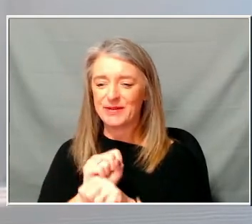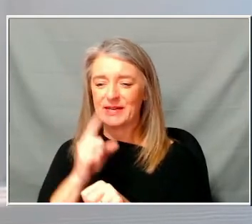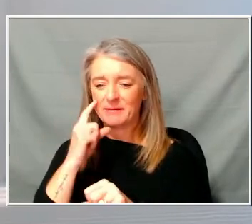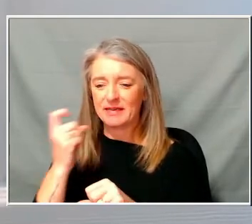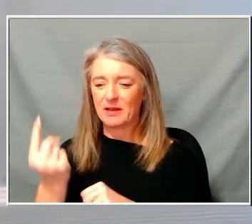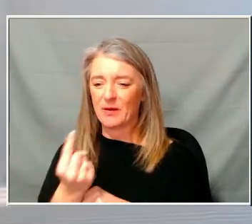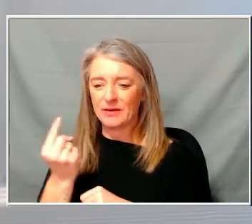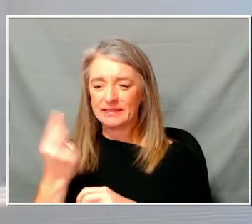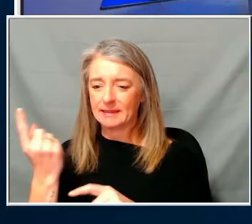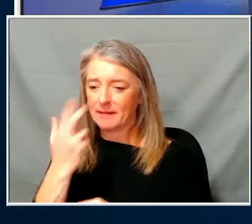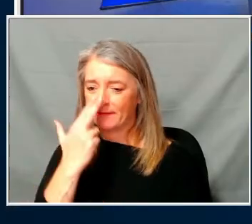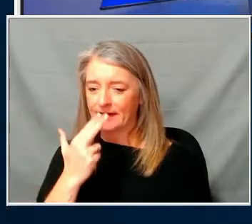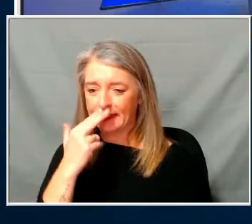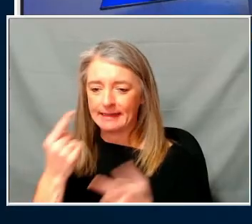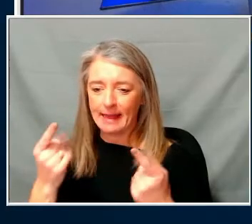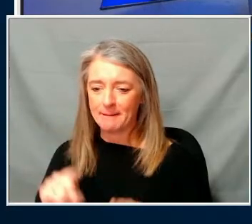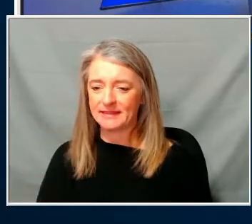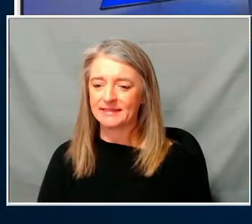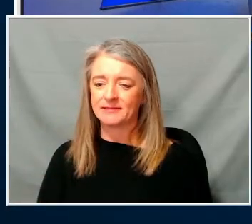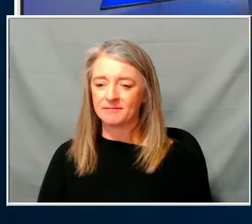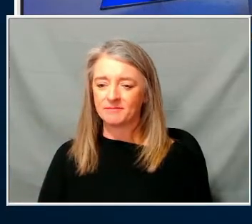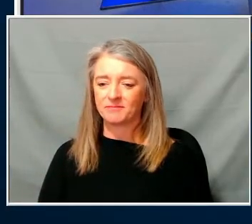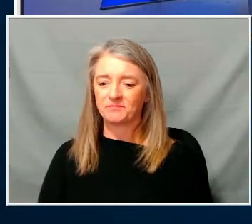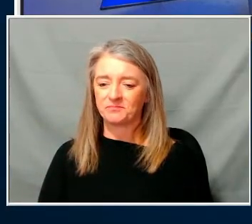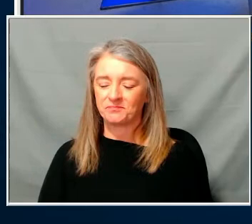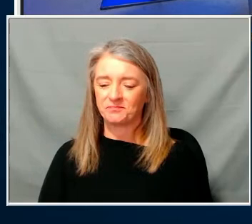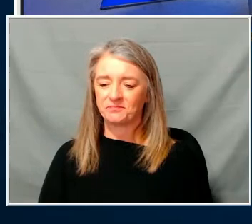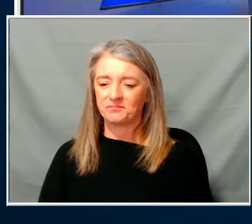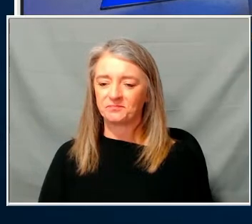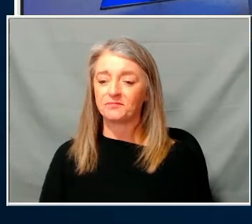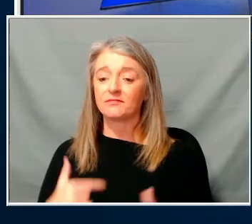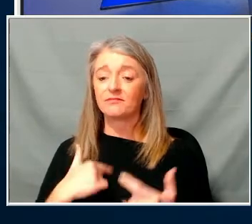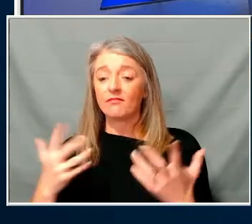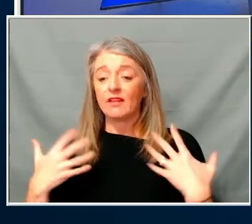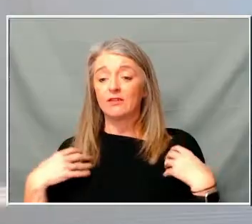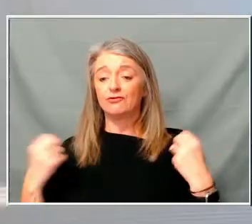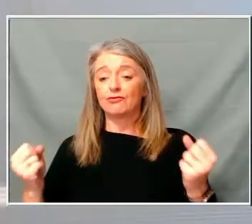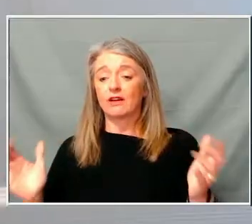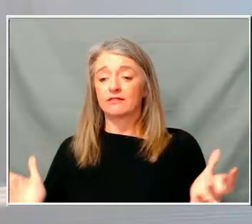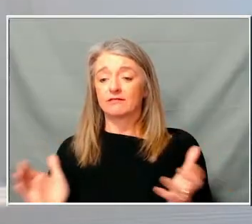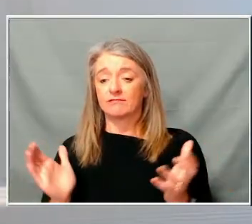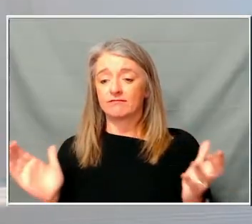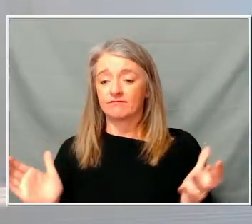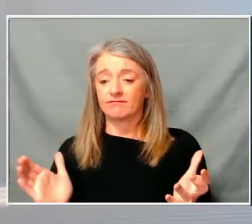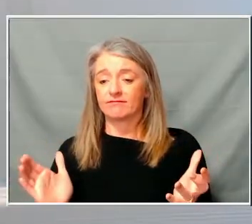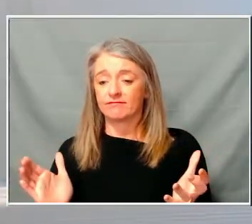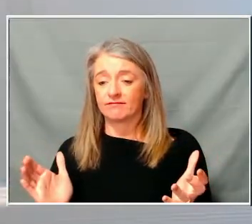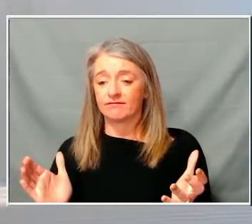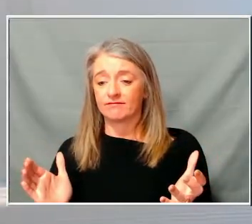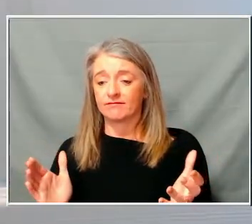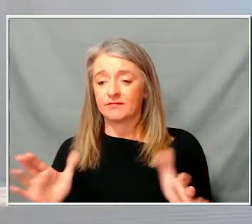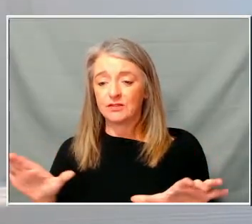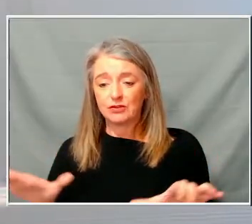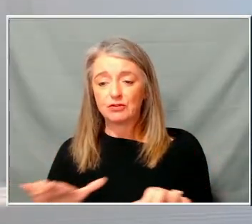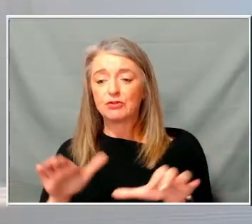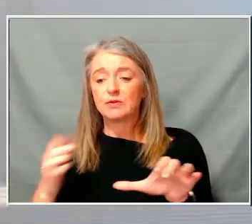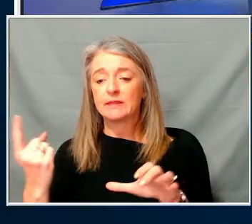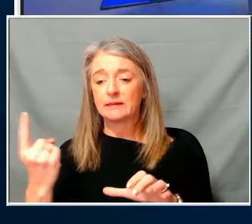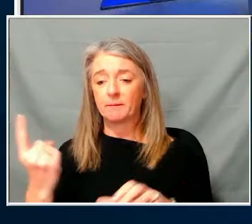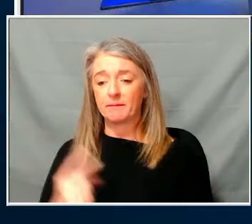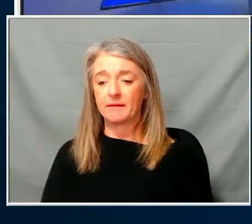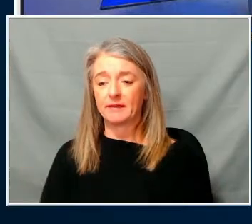always something funny. I love So that. I would strongly suggest considering doing something like